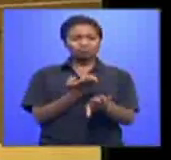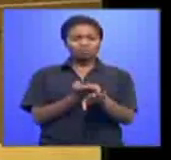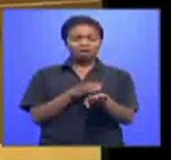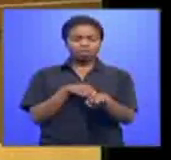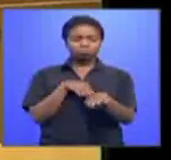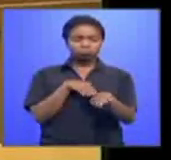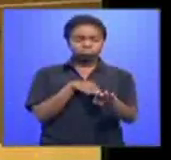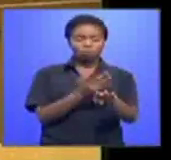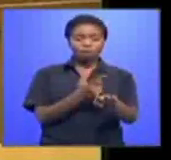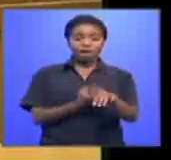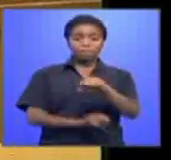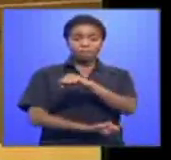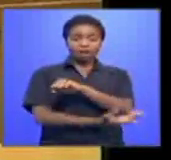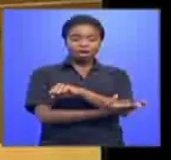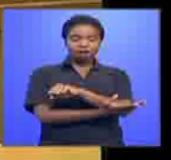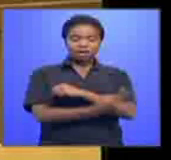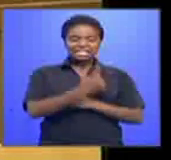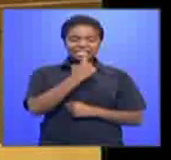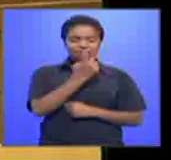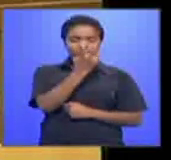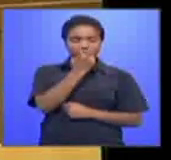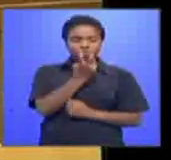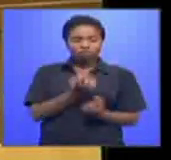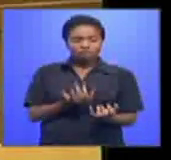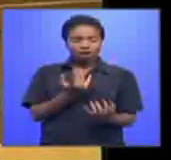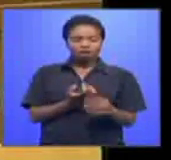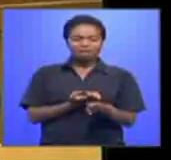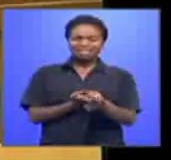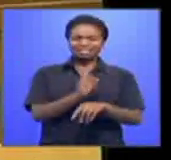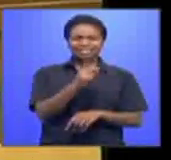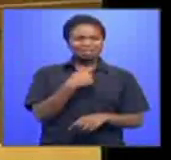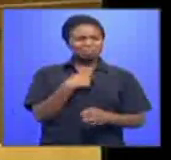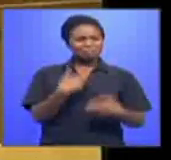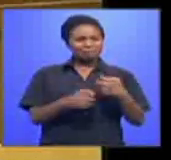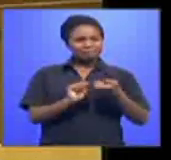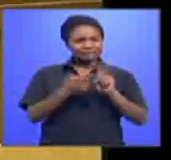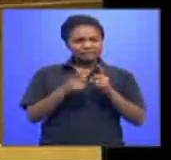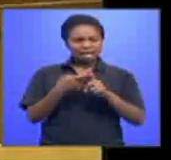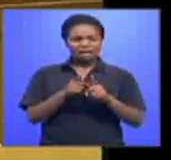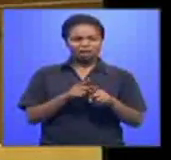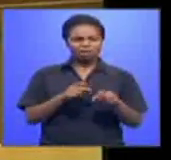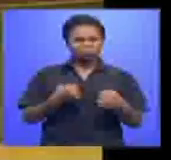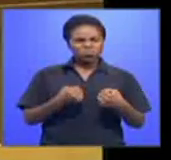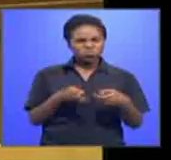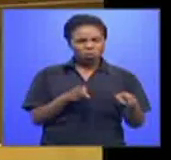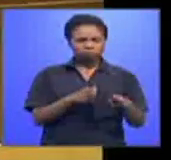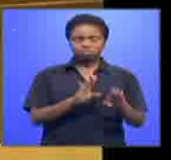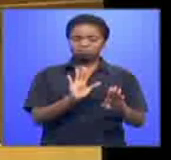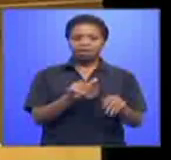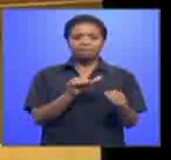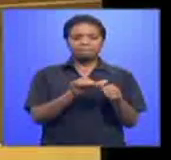in Mpumalanga in order to protect the provincial